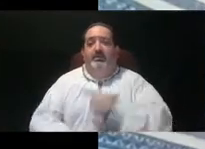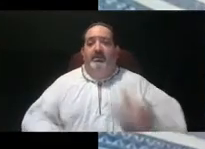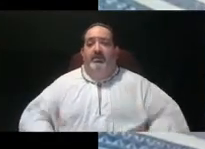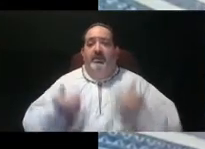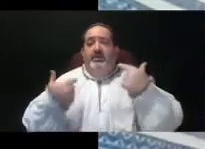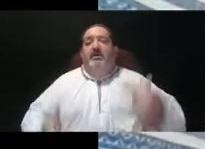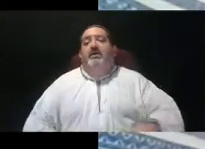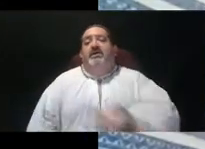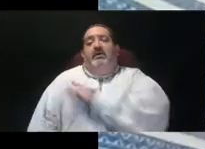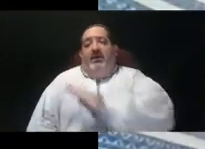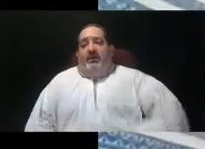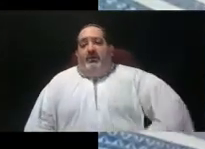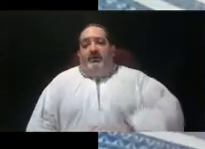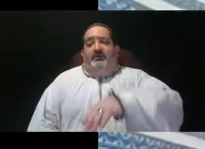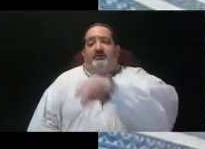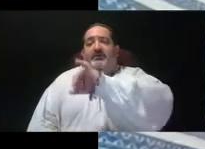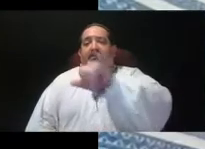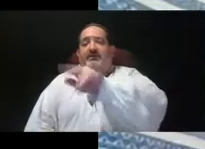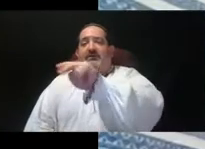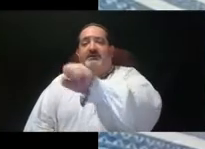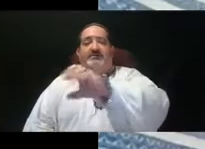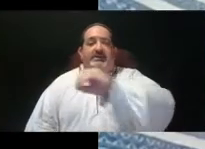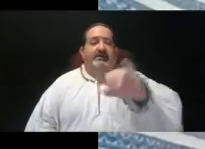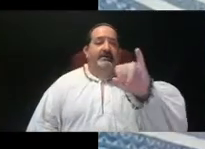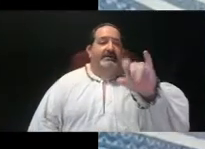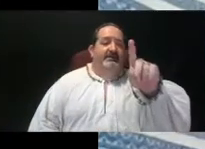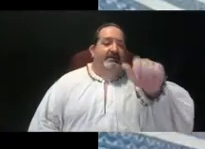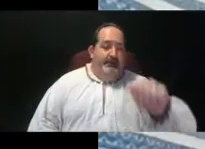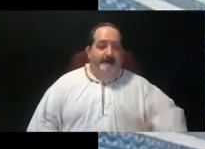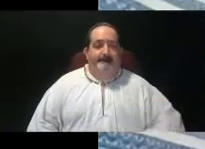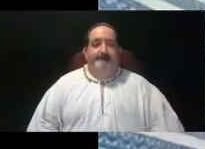Long live their Excellencies, Jens and Ida.